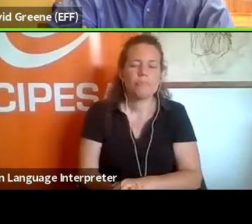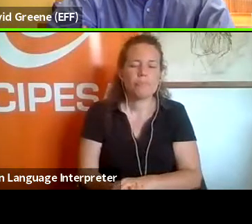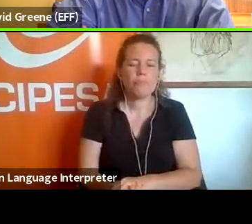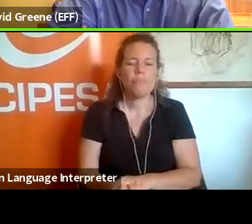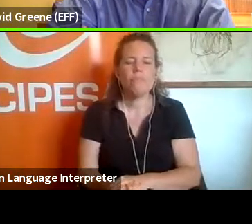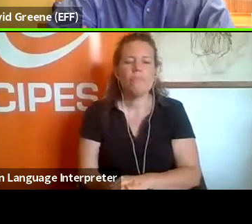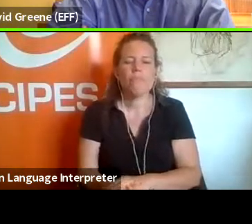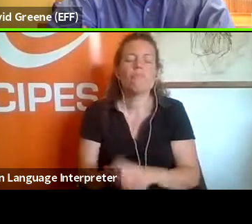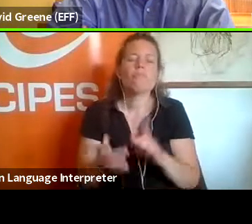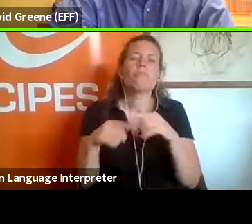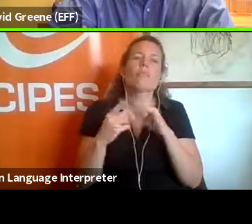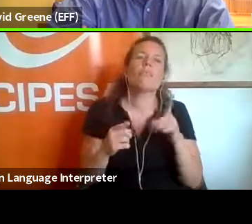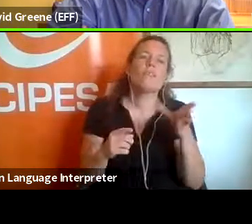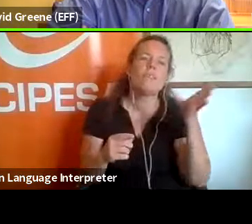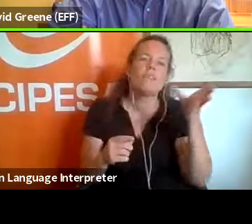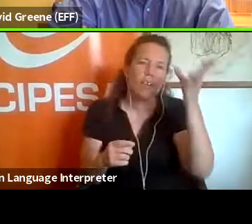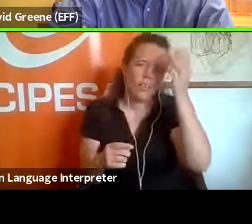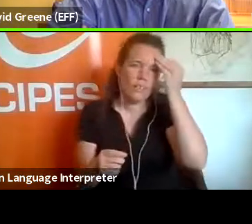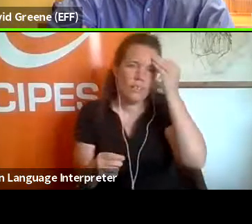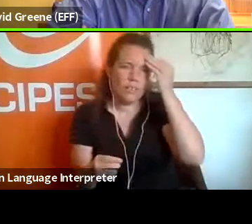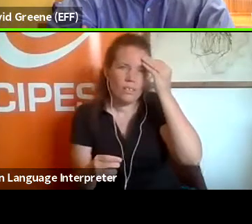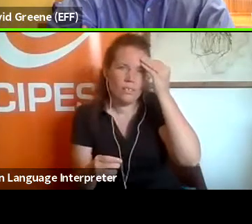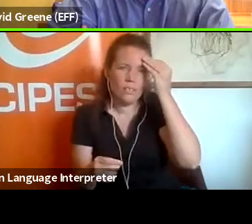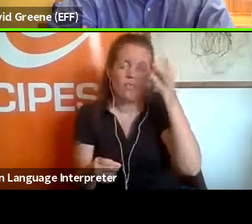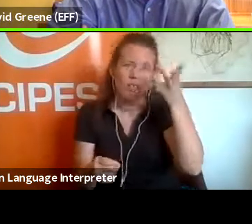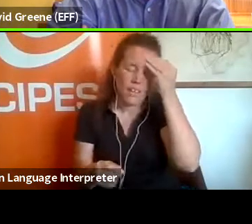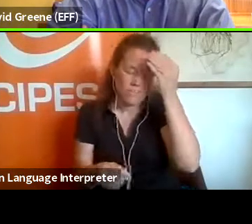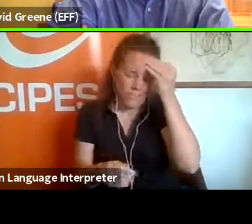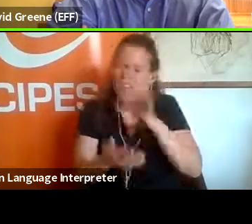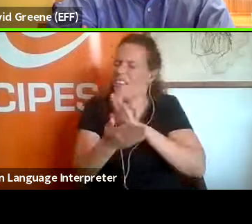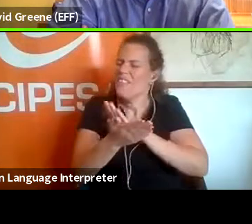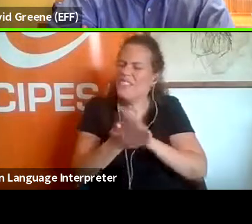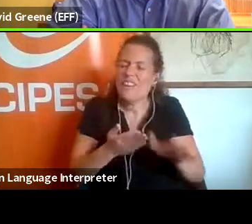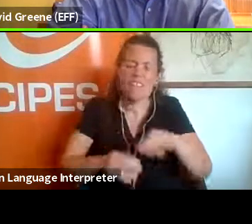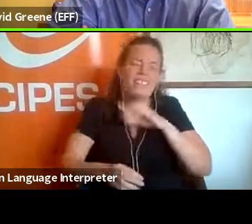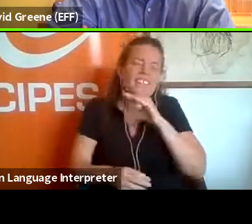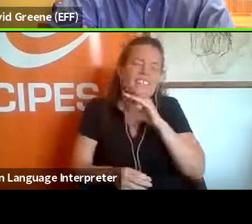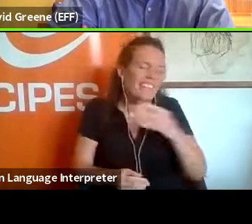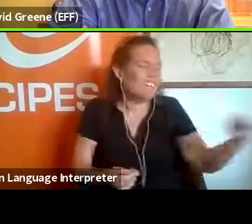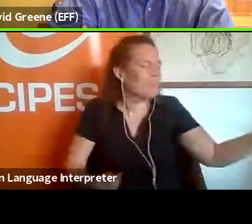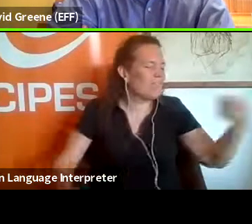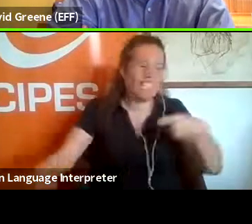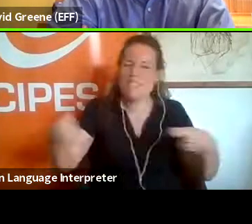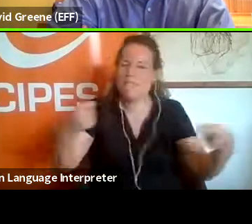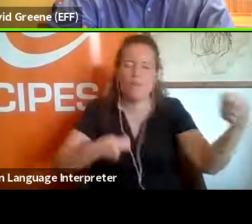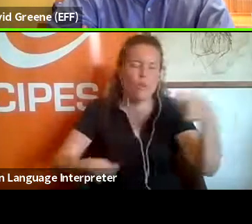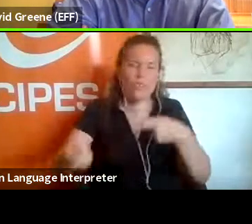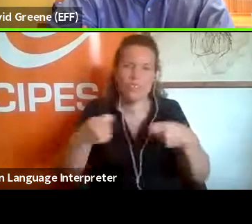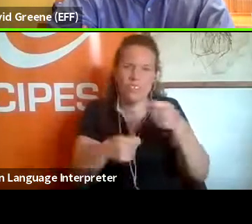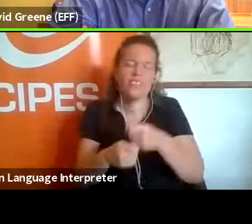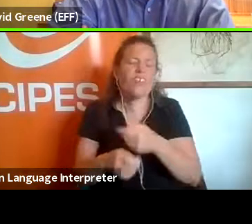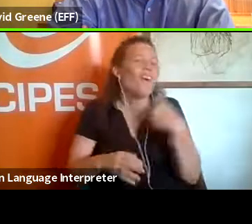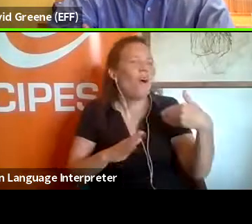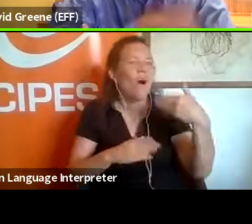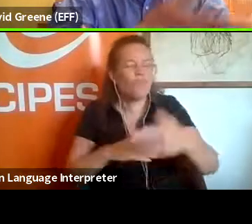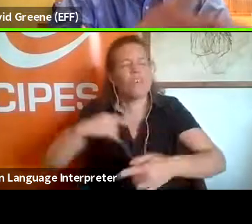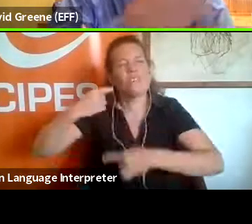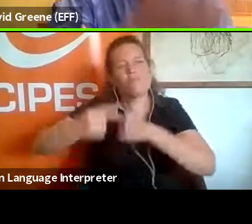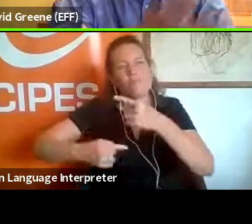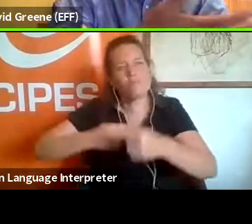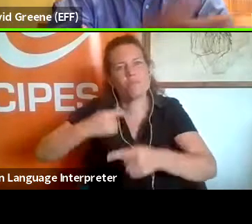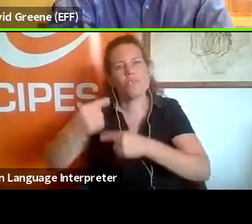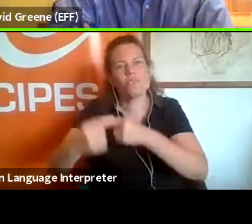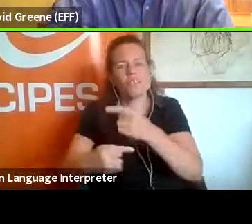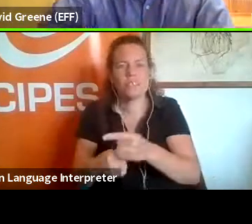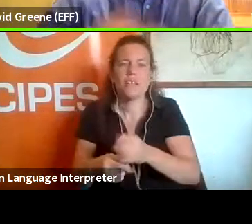for getting inputs can ever be complete. And that we need to have a process or there needs to